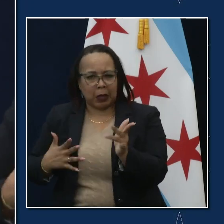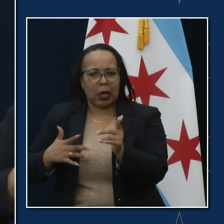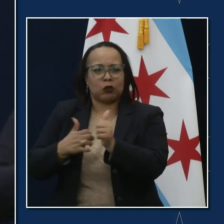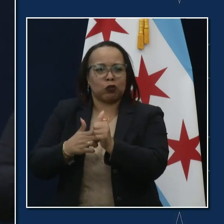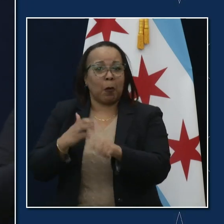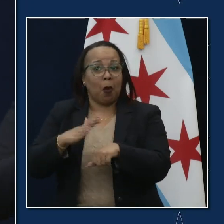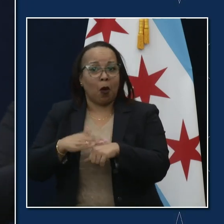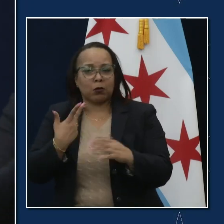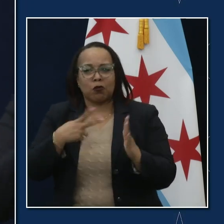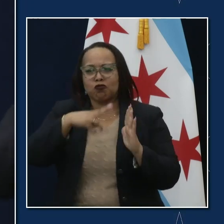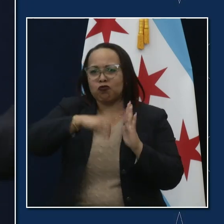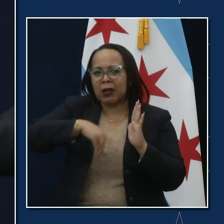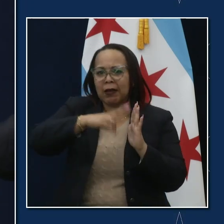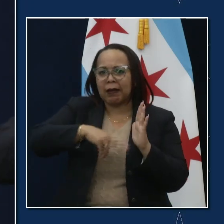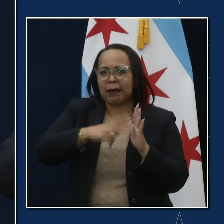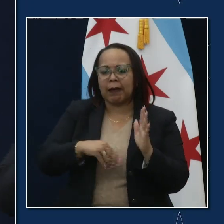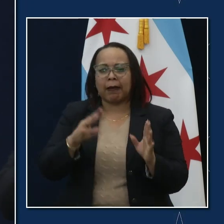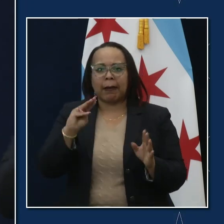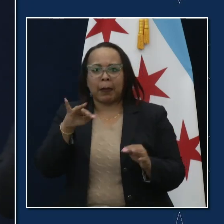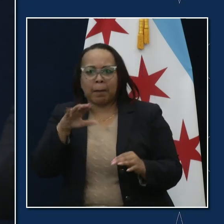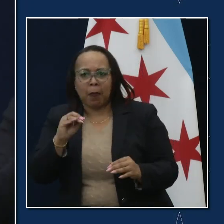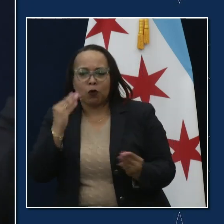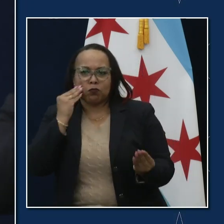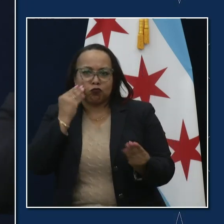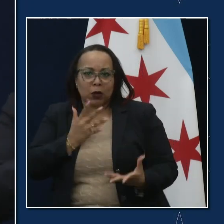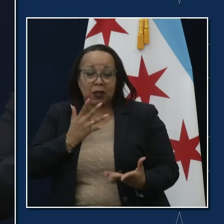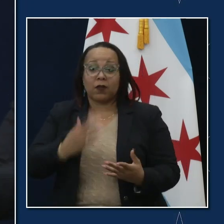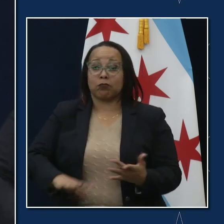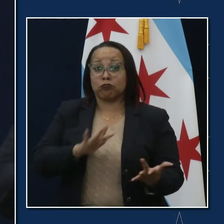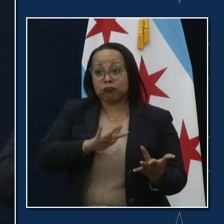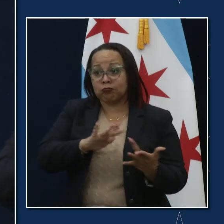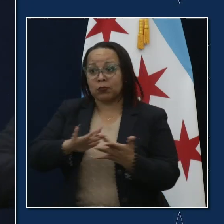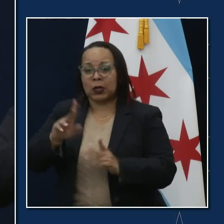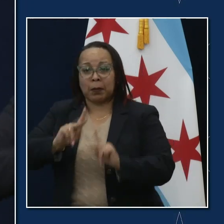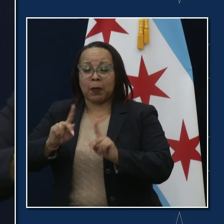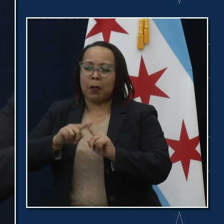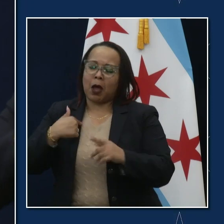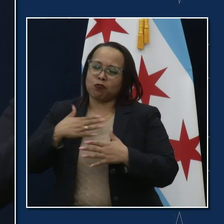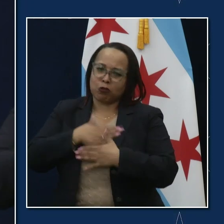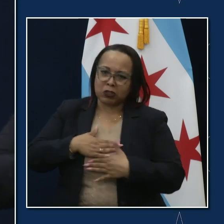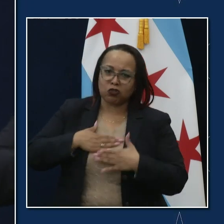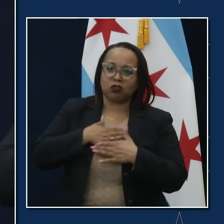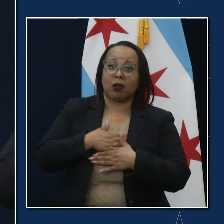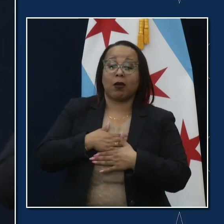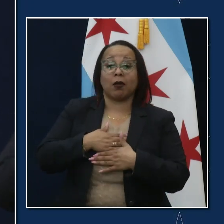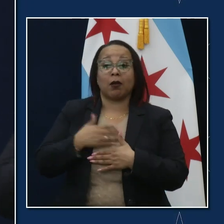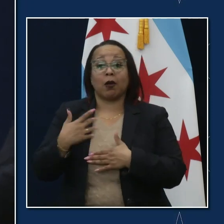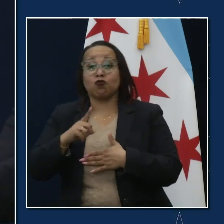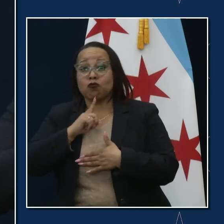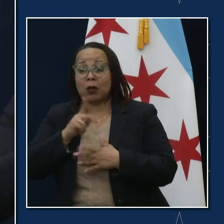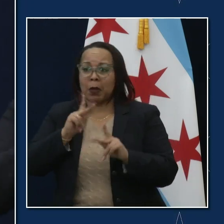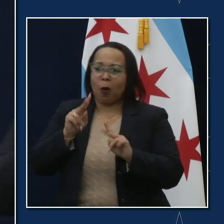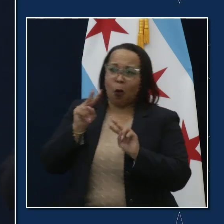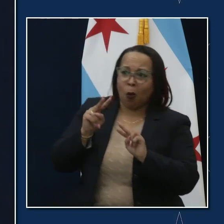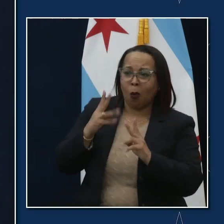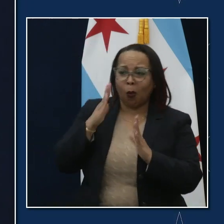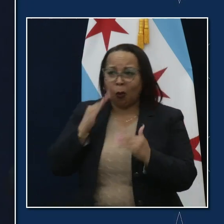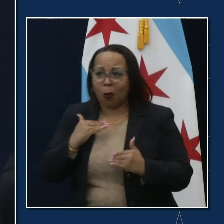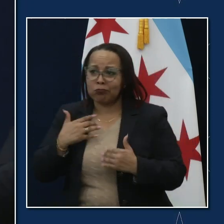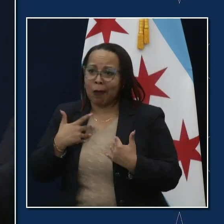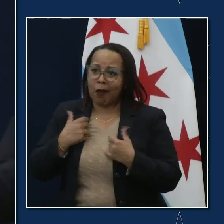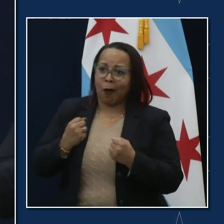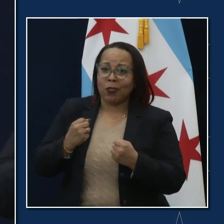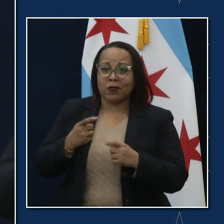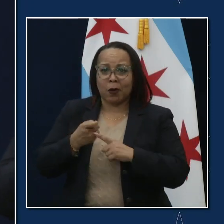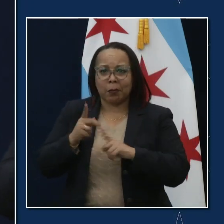on reading memos and briefs, and reaching out to people. But I appreciate all the well wishes that I've gotten from people